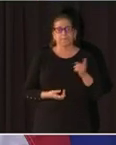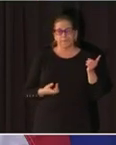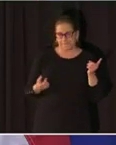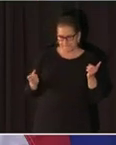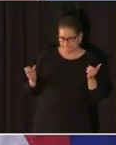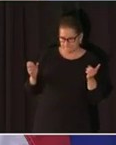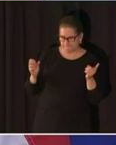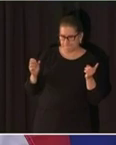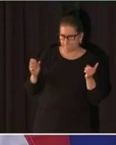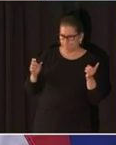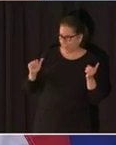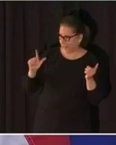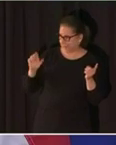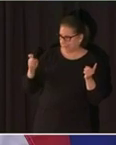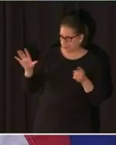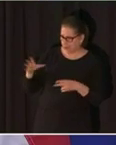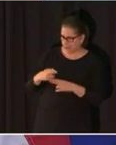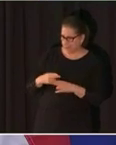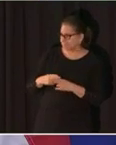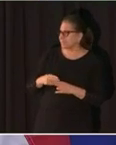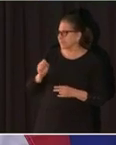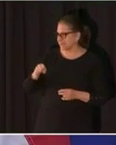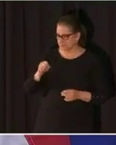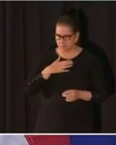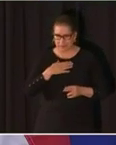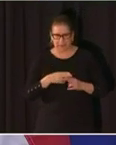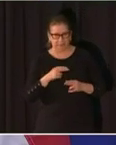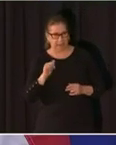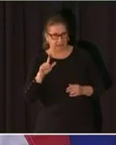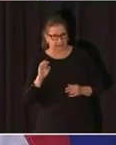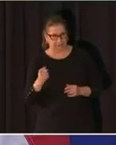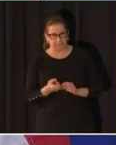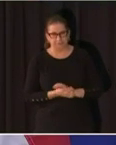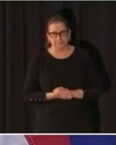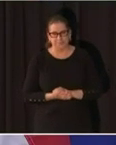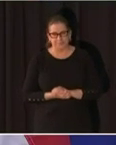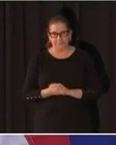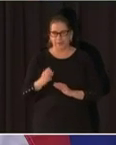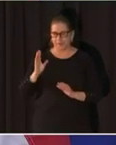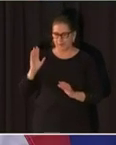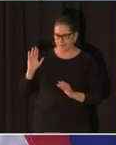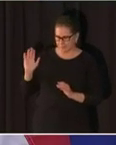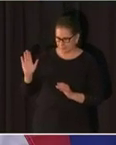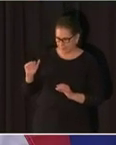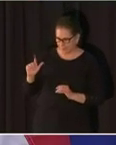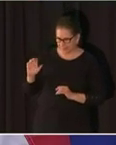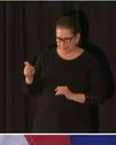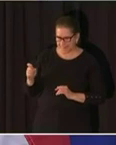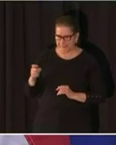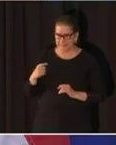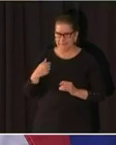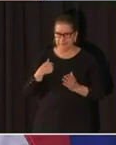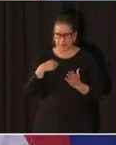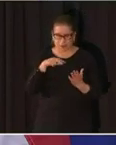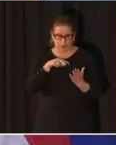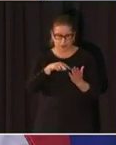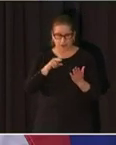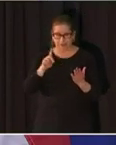Dr. Nesbitt to address this, but we are looking at our data every single